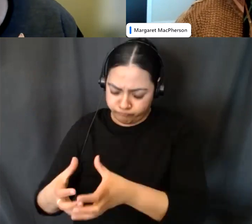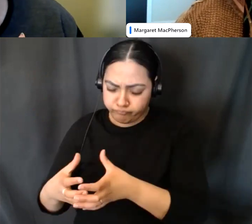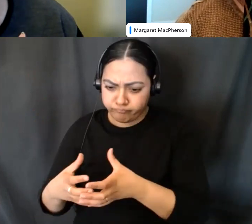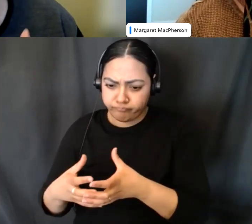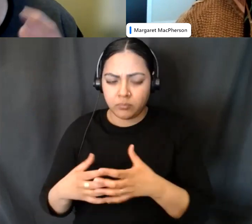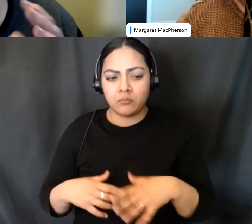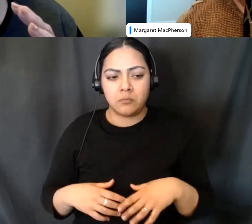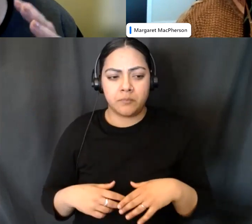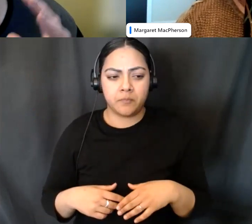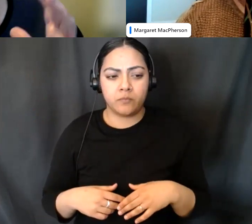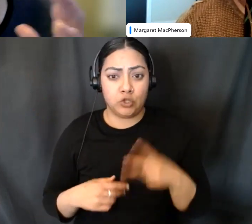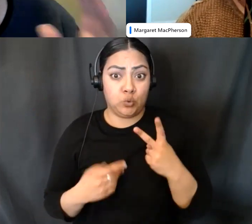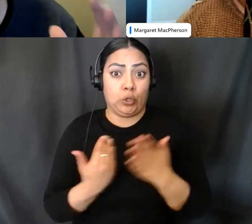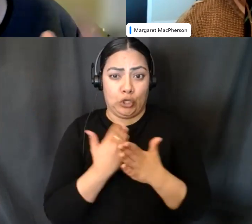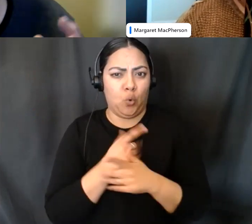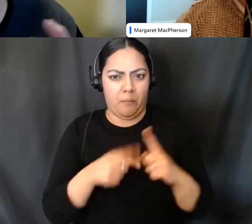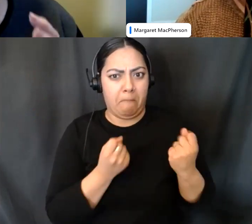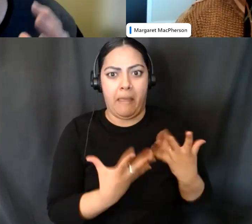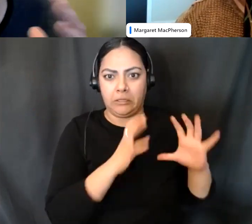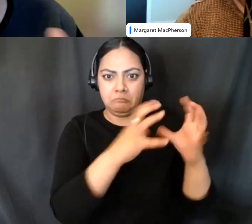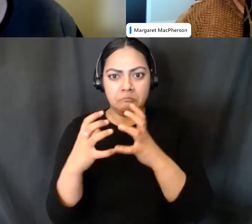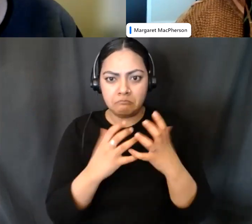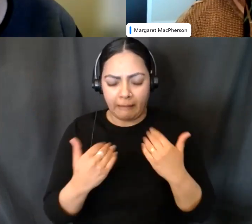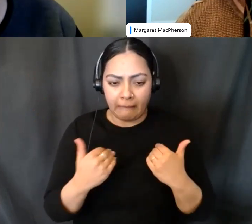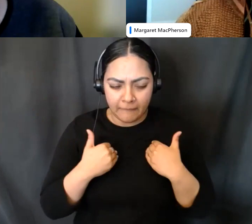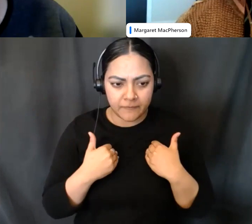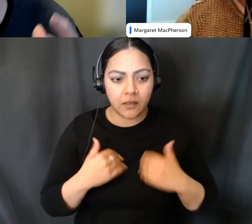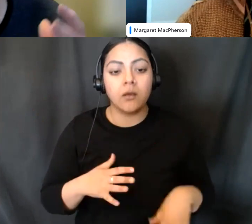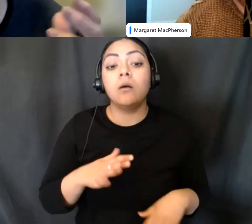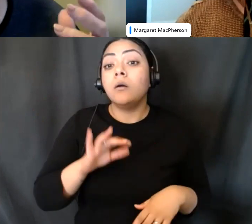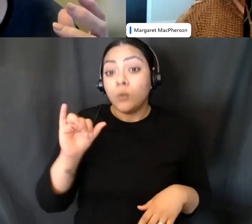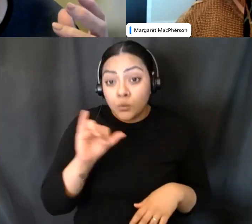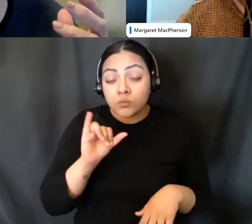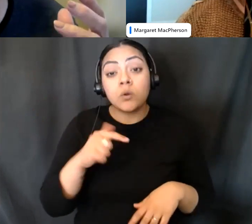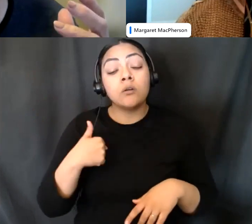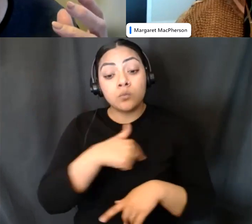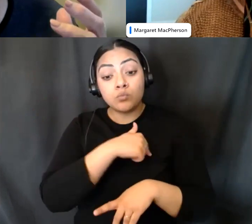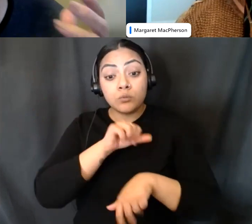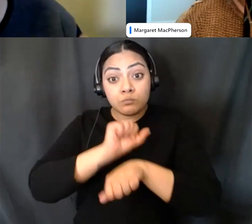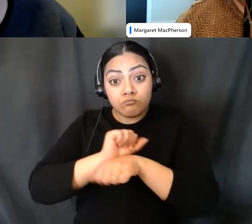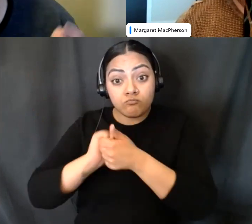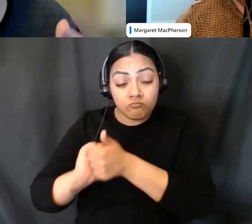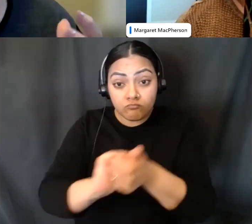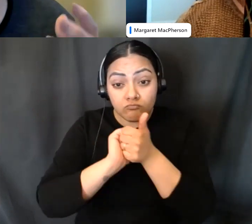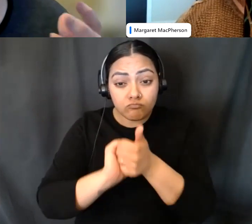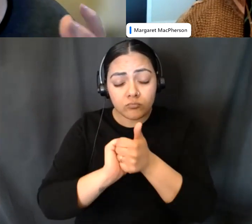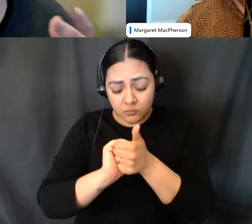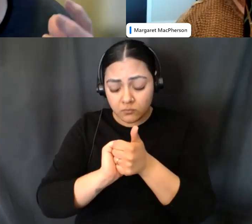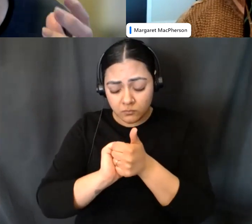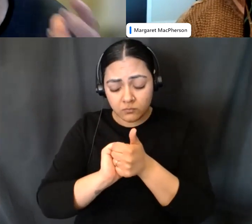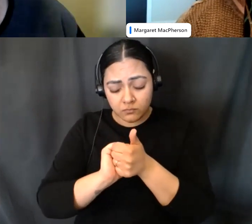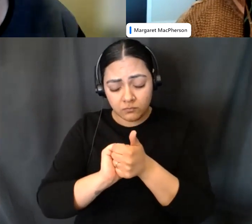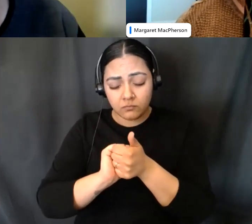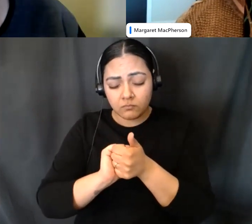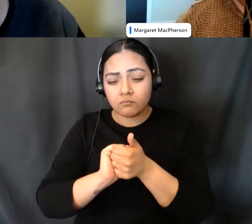And then what we also do is when we work together is one of the questions that